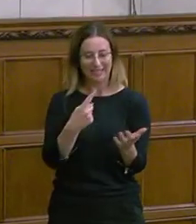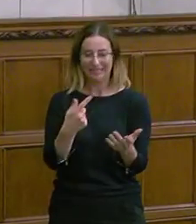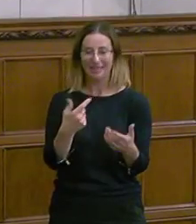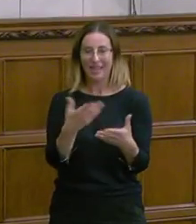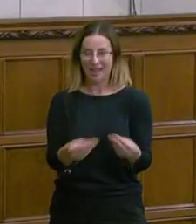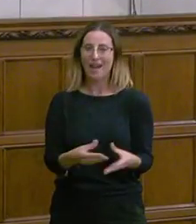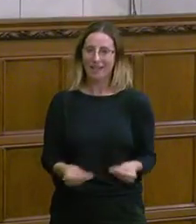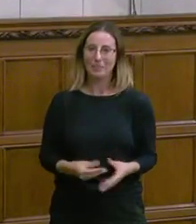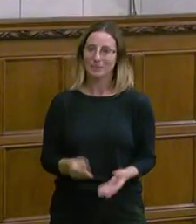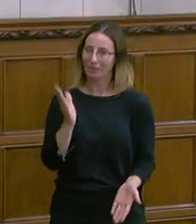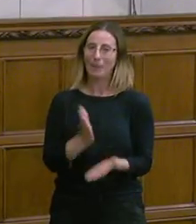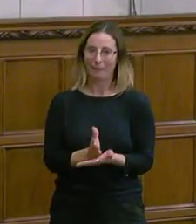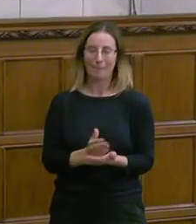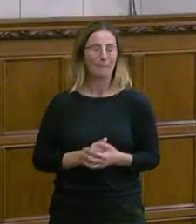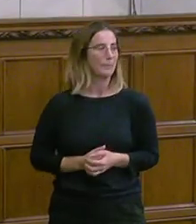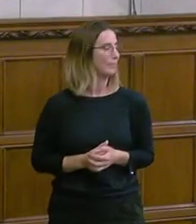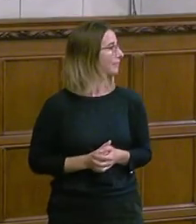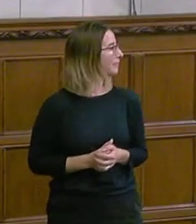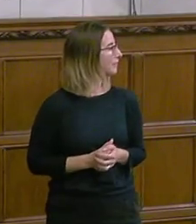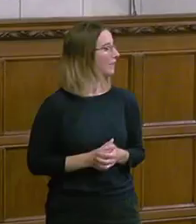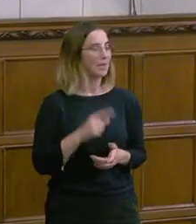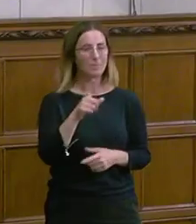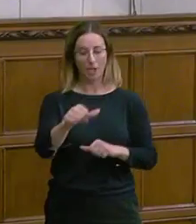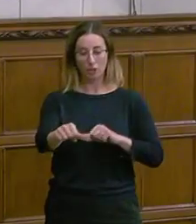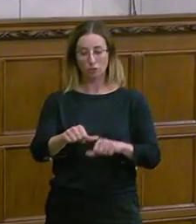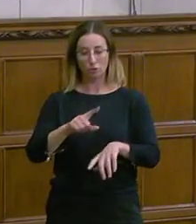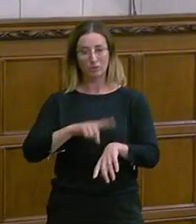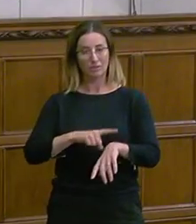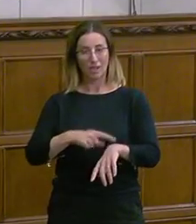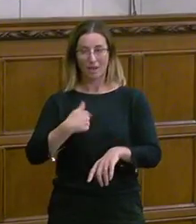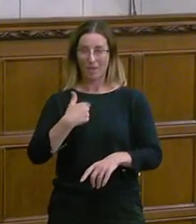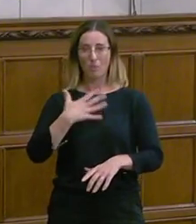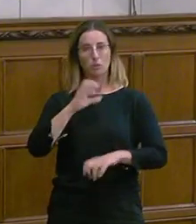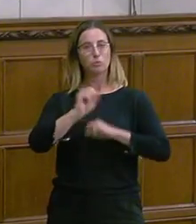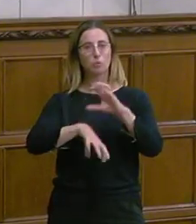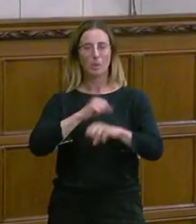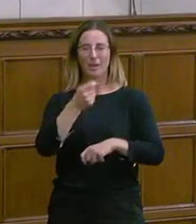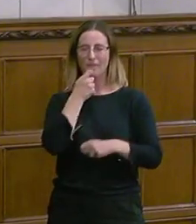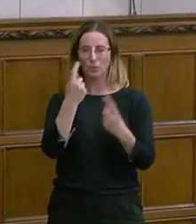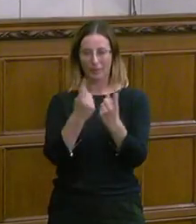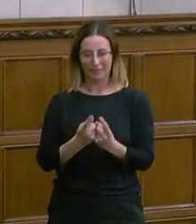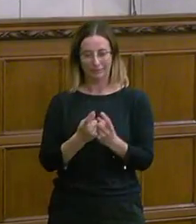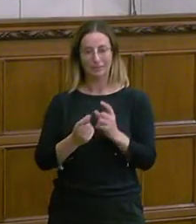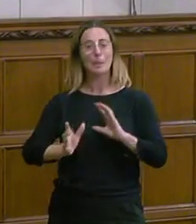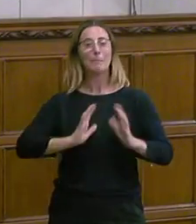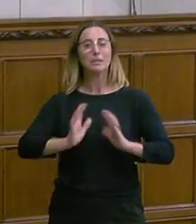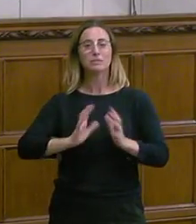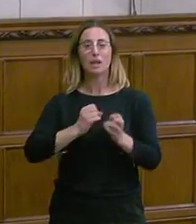there. I want to just, in the short time I have, Mr. Stringer, just talk about two things. British Sign